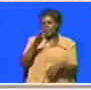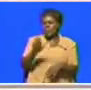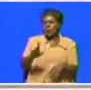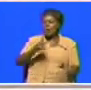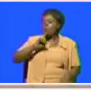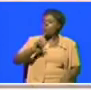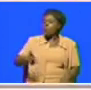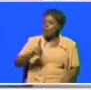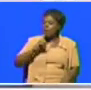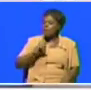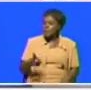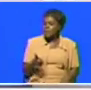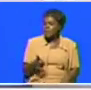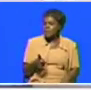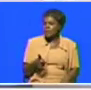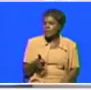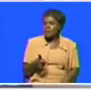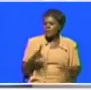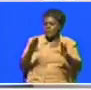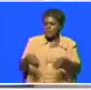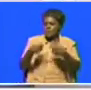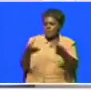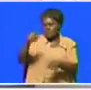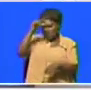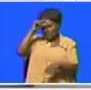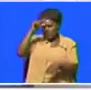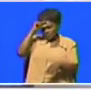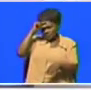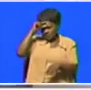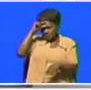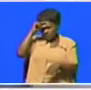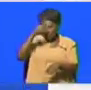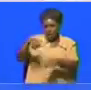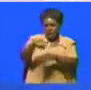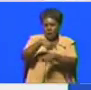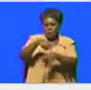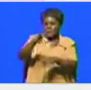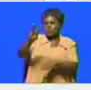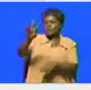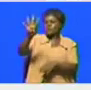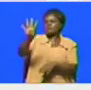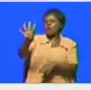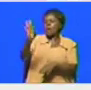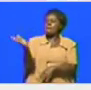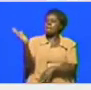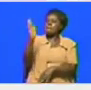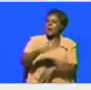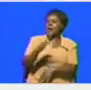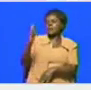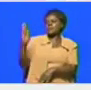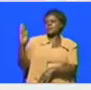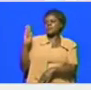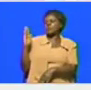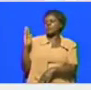stern warning. We therefore give the states 24 hours to return our